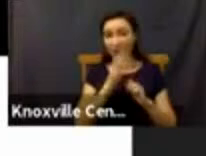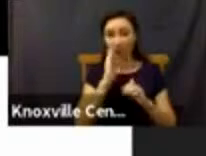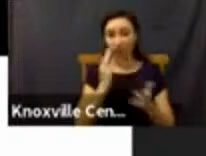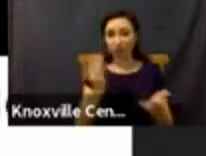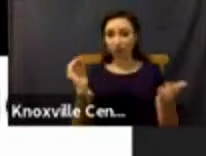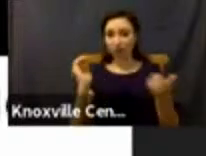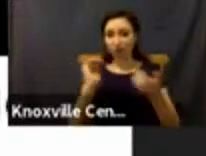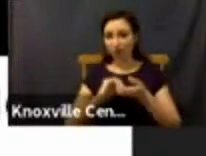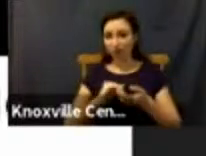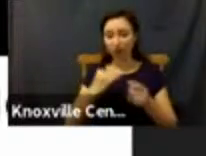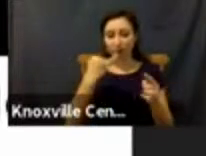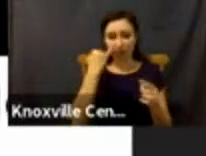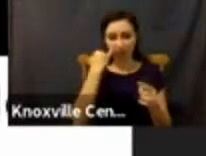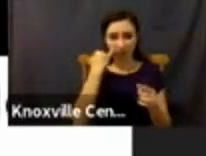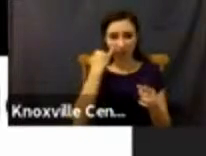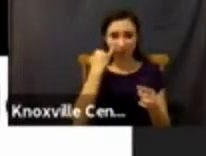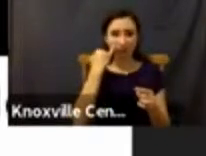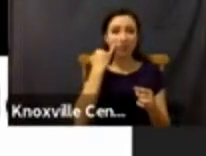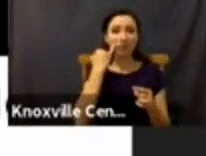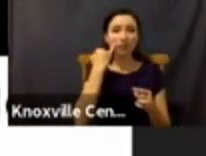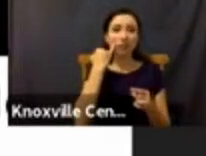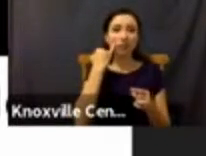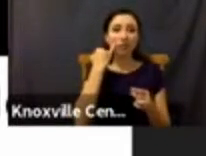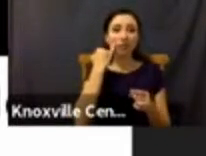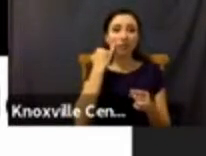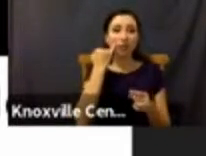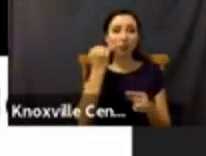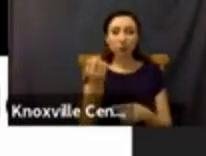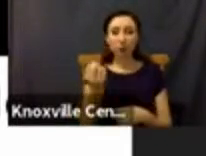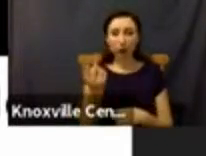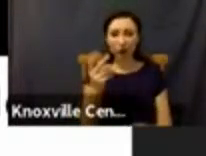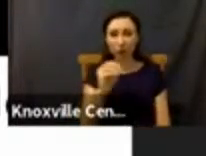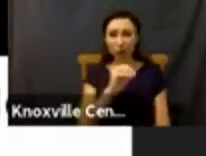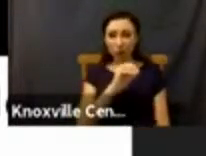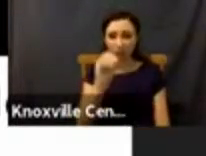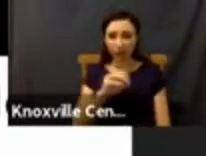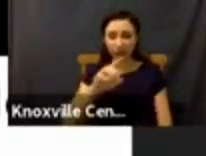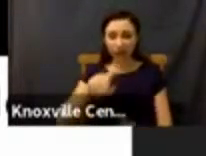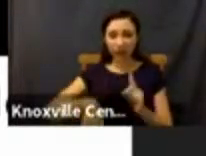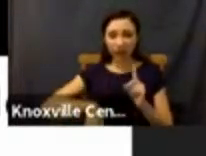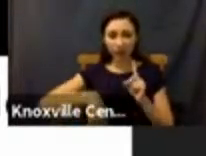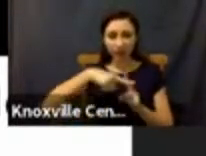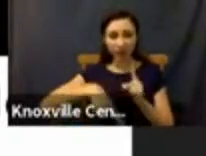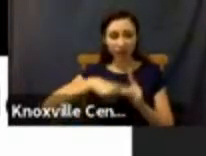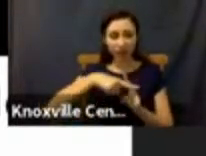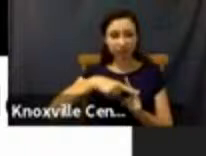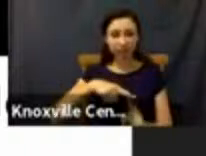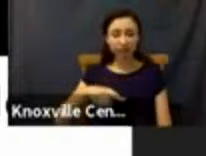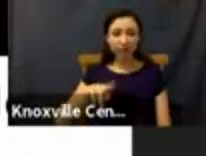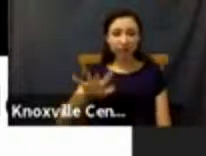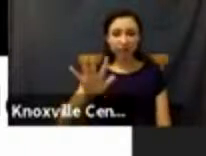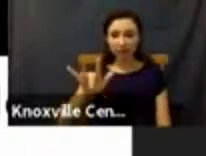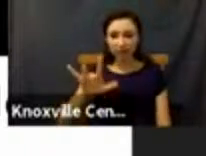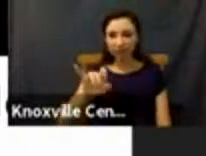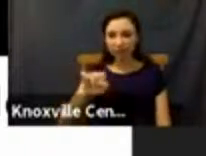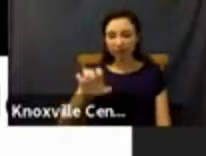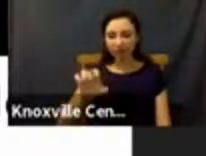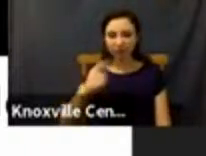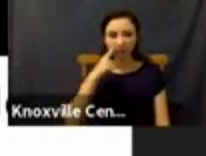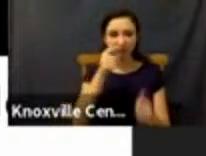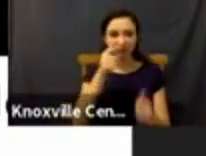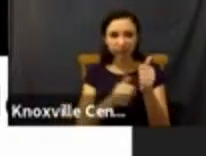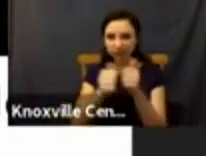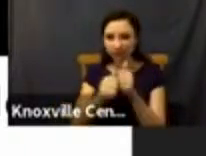that if we were at 12% positivity and 25 cases per 100,000